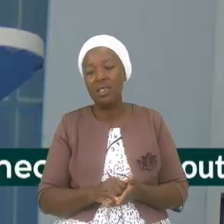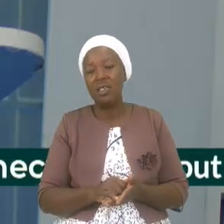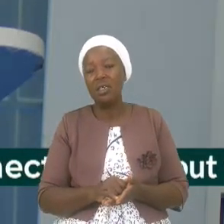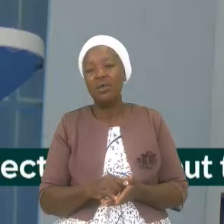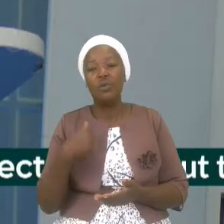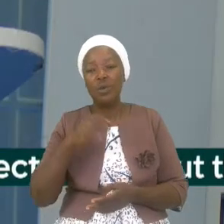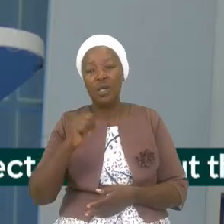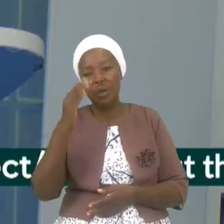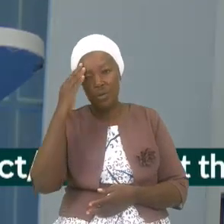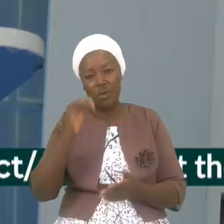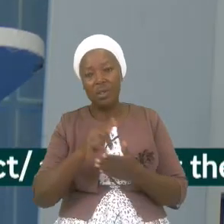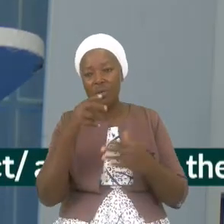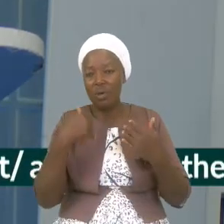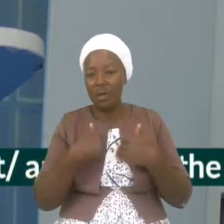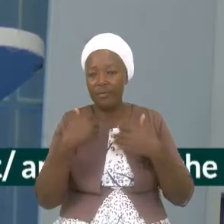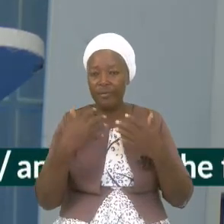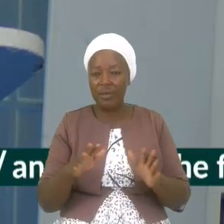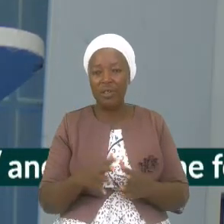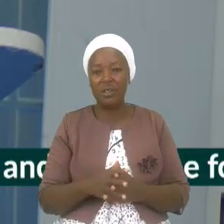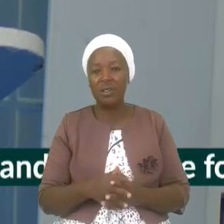Can I see any flag up?